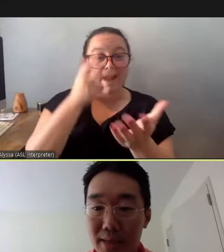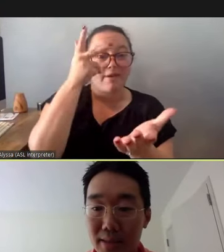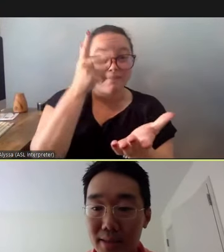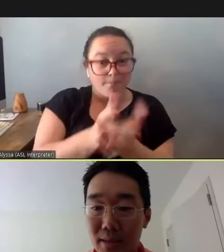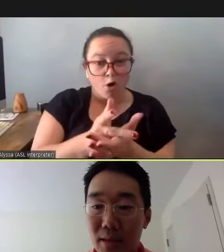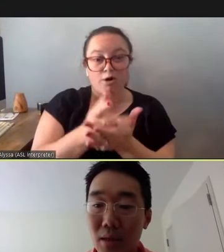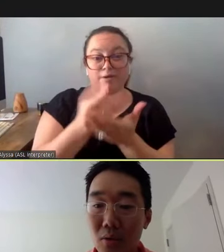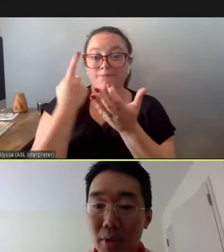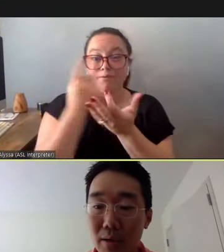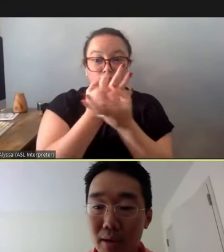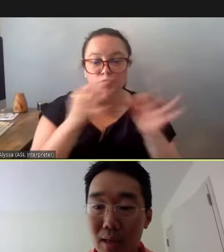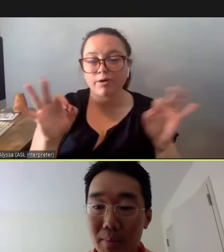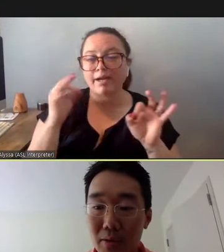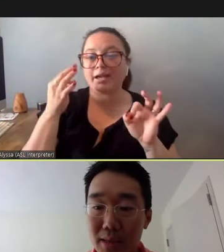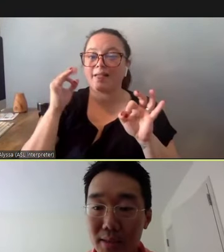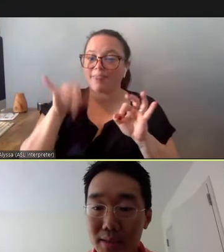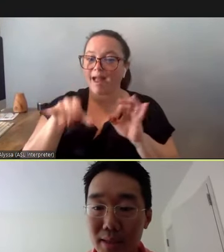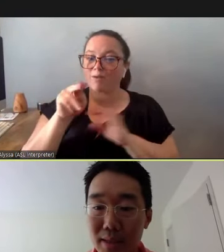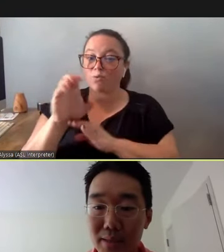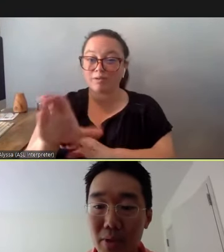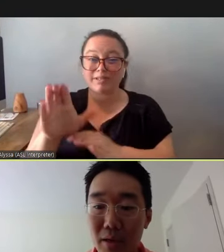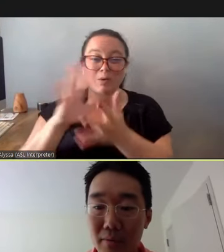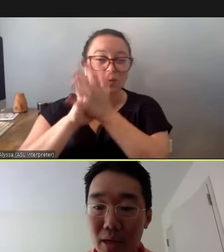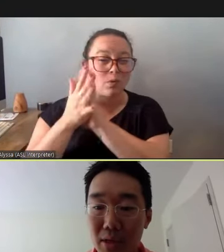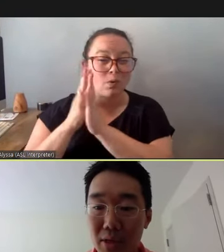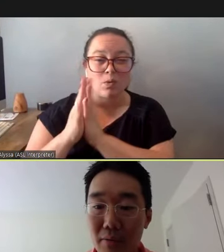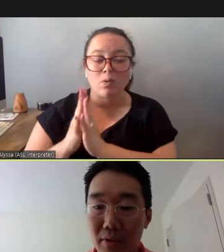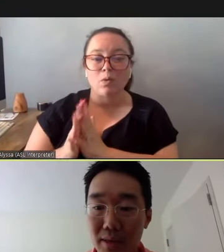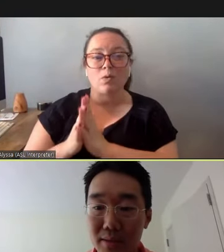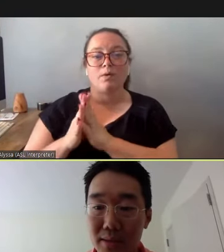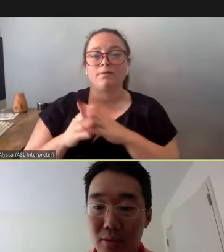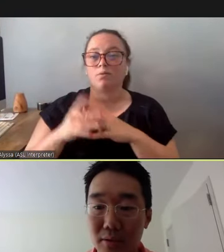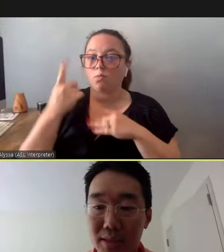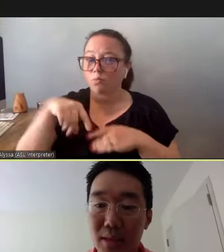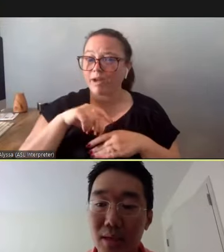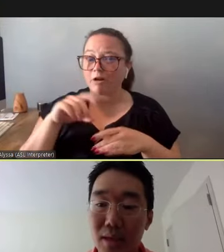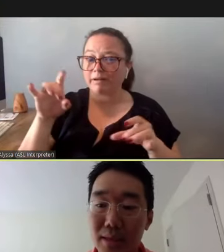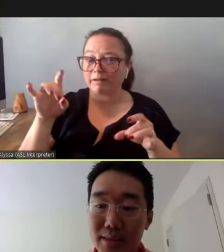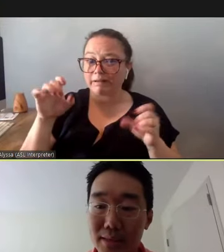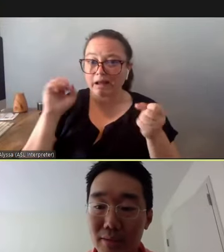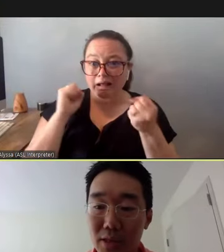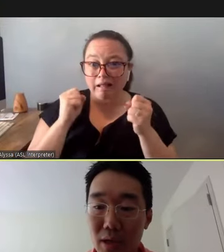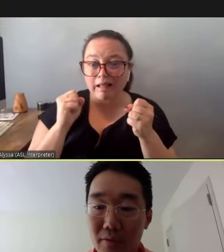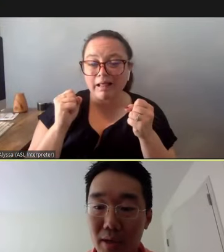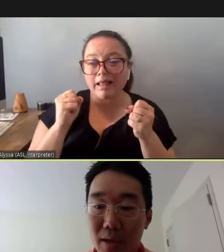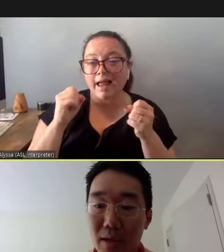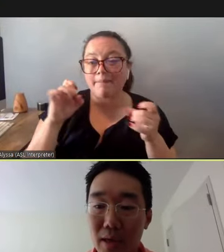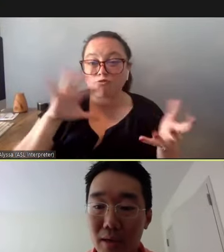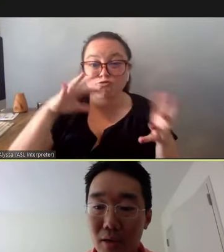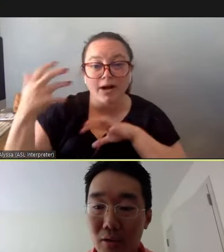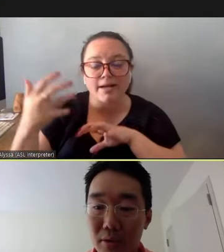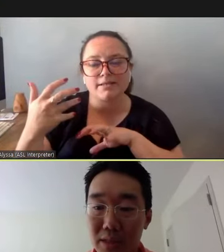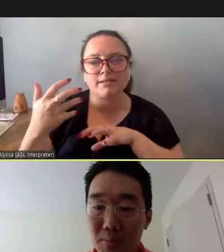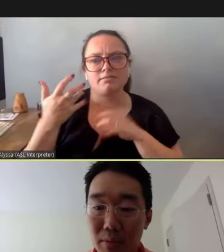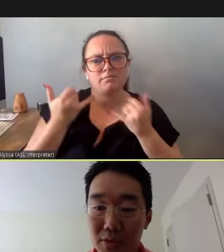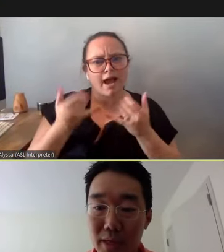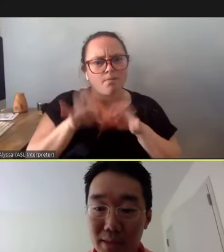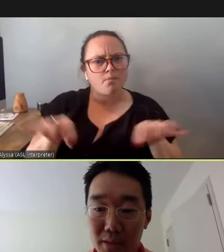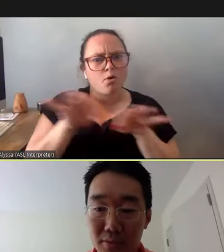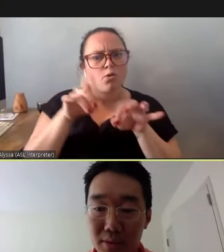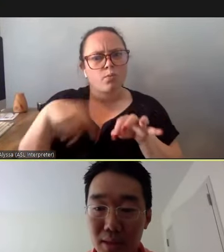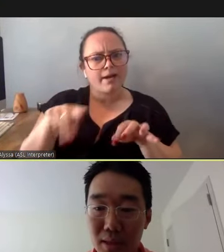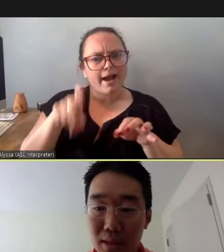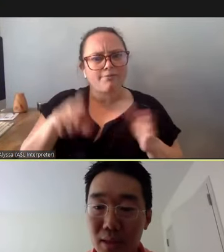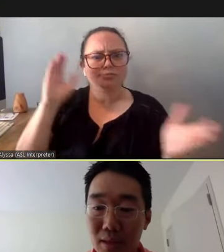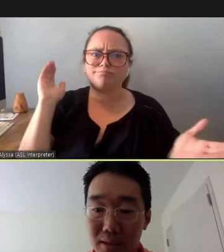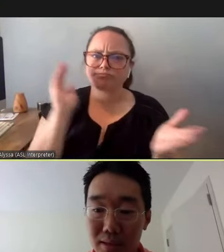United States. We are in a climate crisis, and it's imperative that we do everything to discourage unnecessary driving and encourage public transit